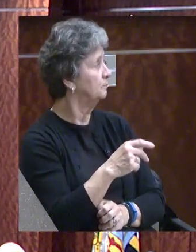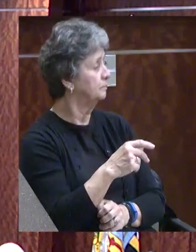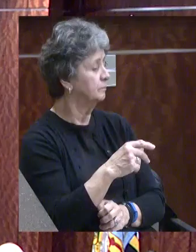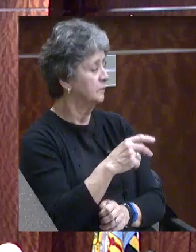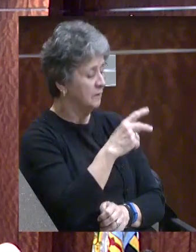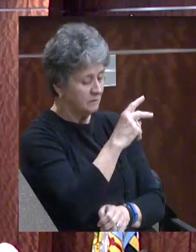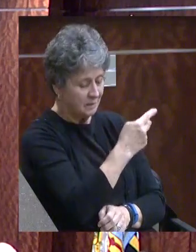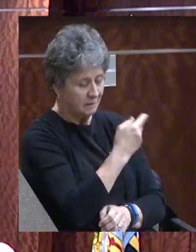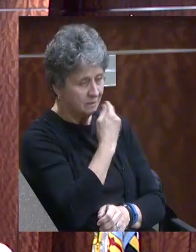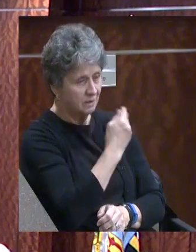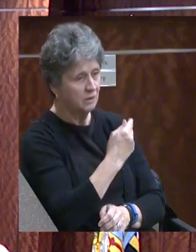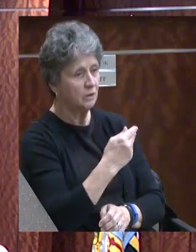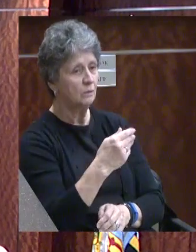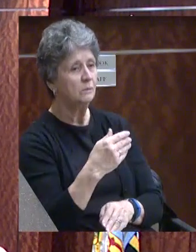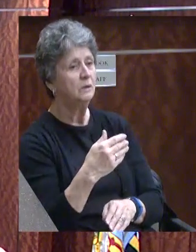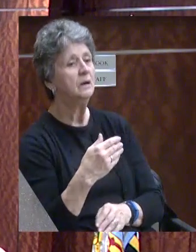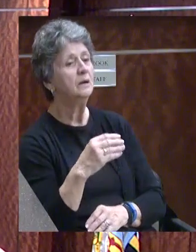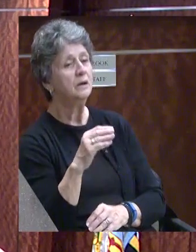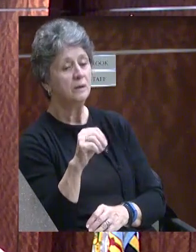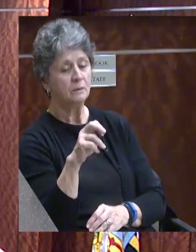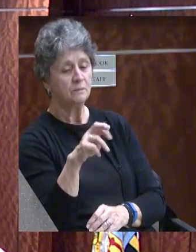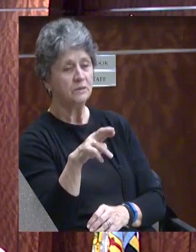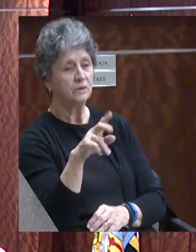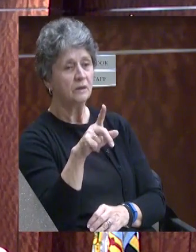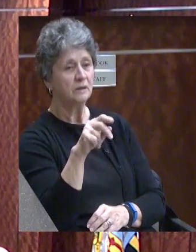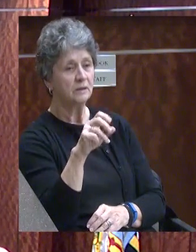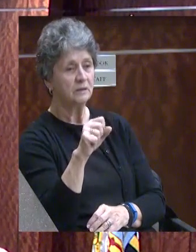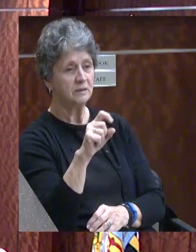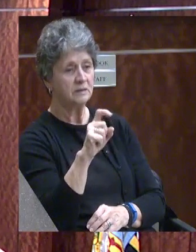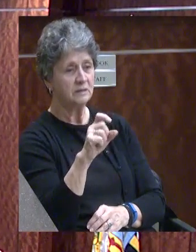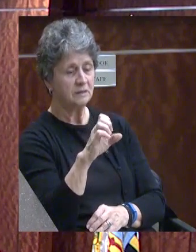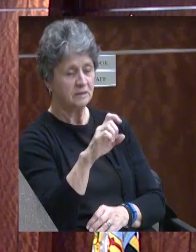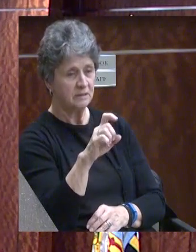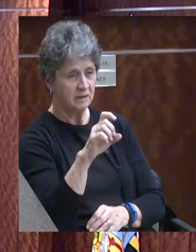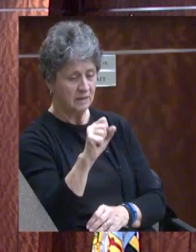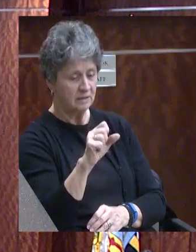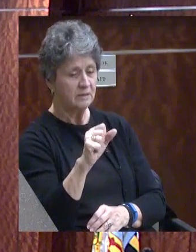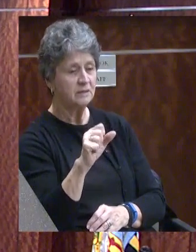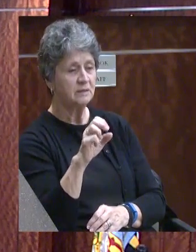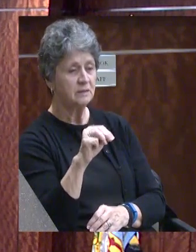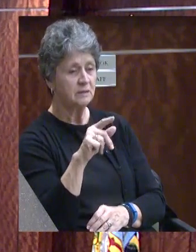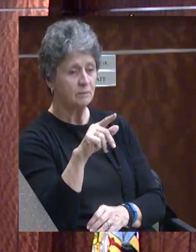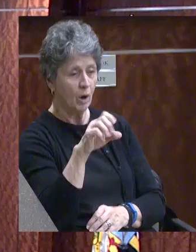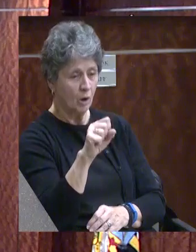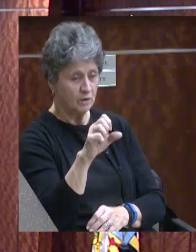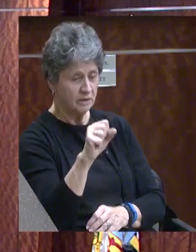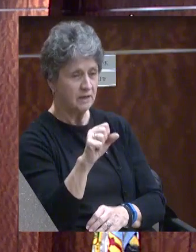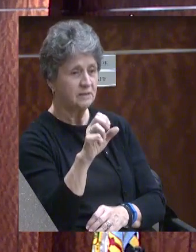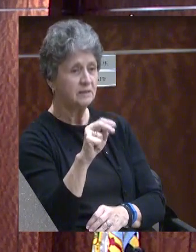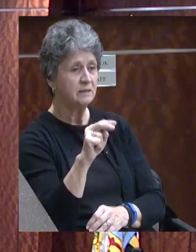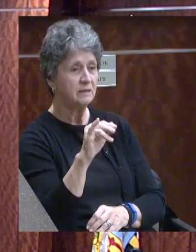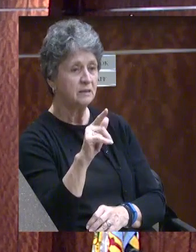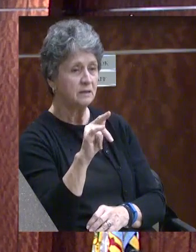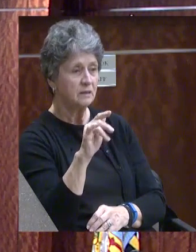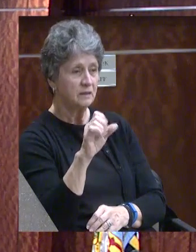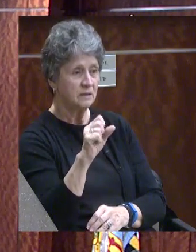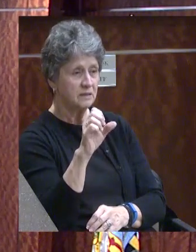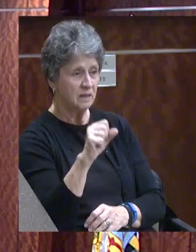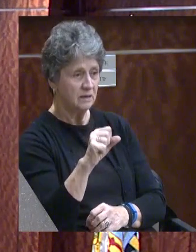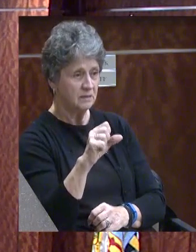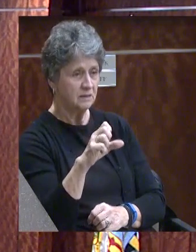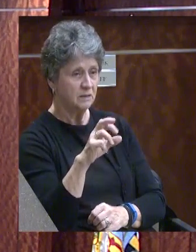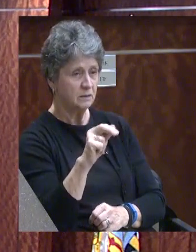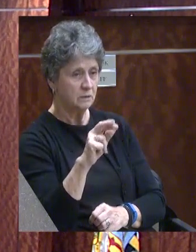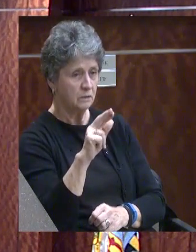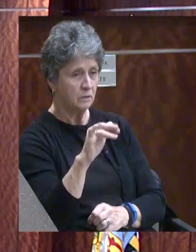Second. Thank you. Madam Clerk. Mr. Les? Yes. Mr. Smalls? I vote yes. Ms. Nicholas? Yes. Ms.